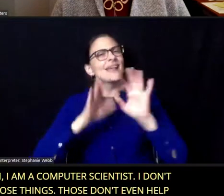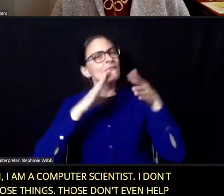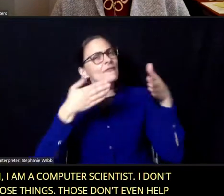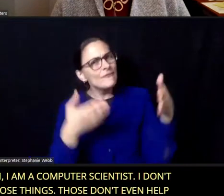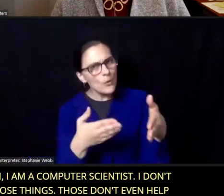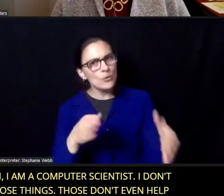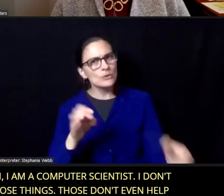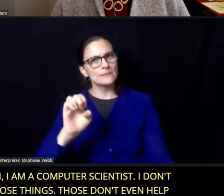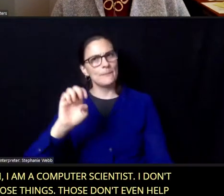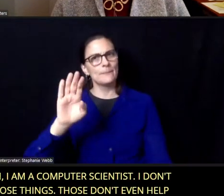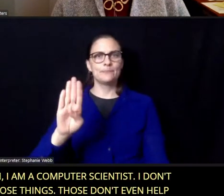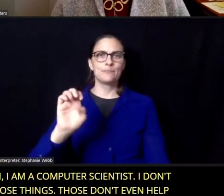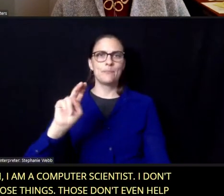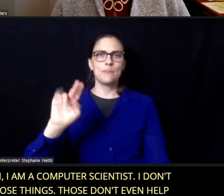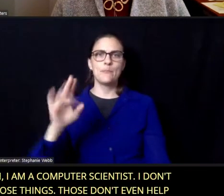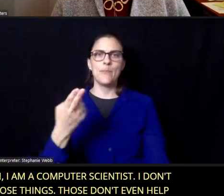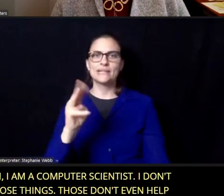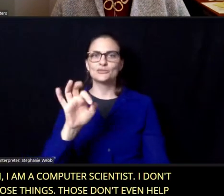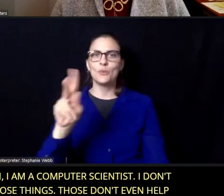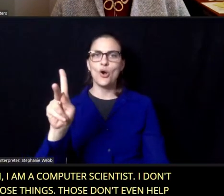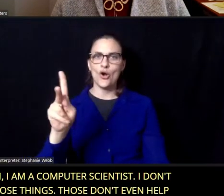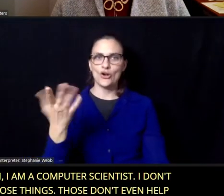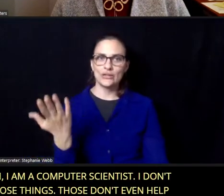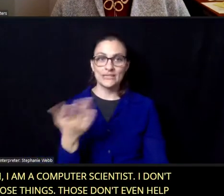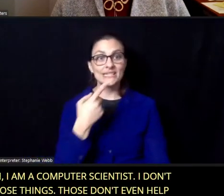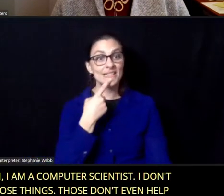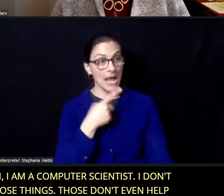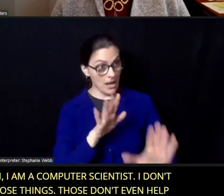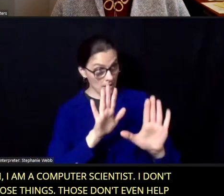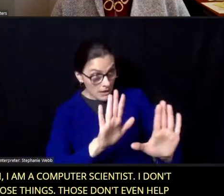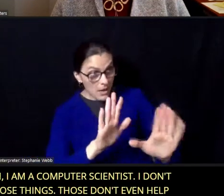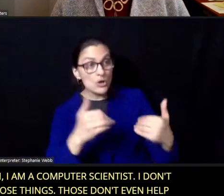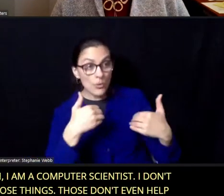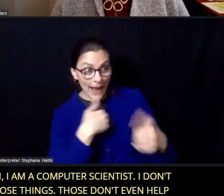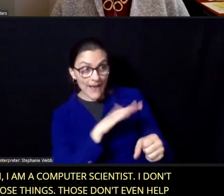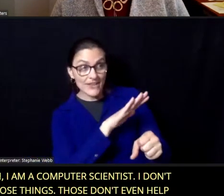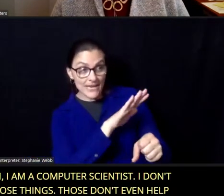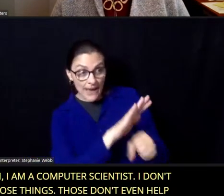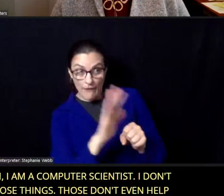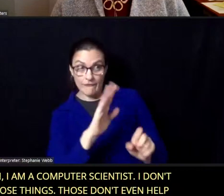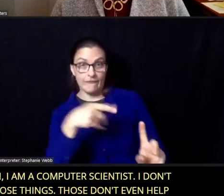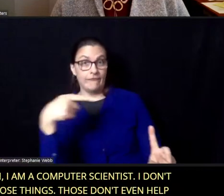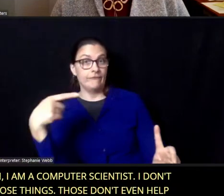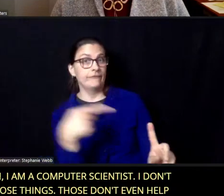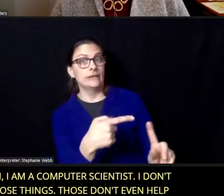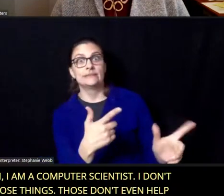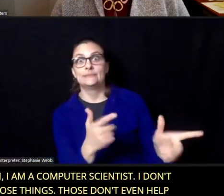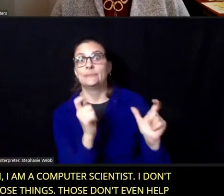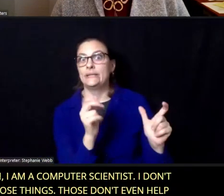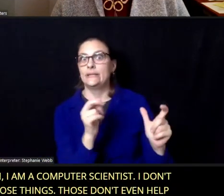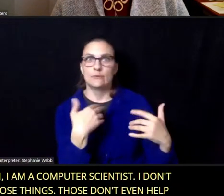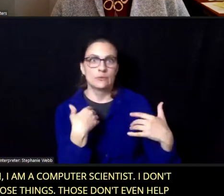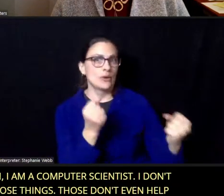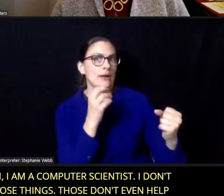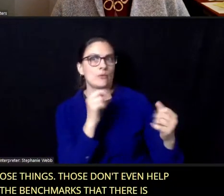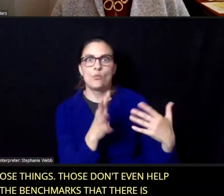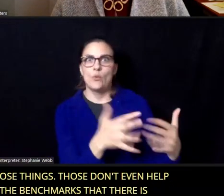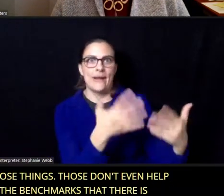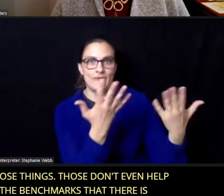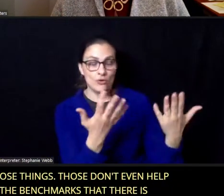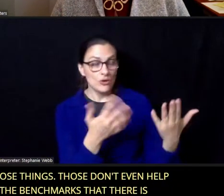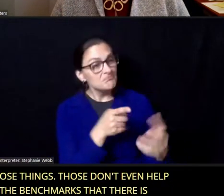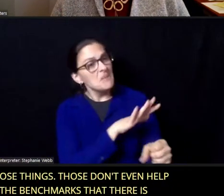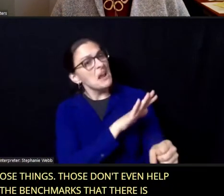there is enough of whatever so that I can play games, so that I can do Zoom, and it's not going to be annoying. Like